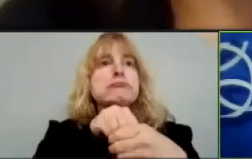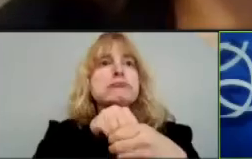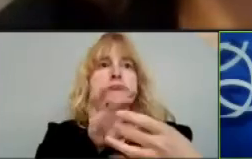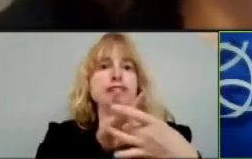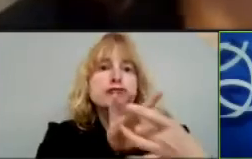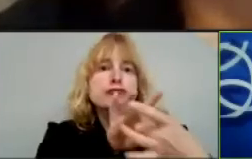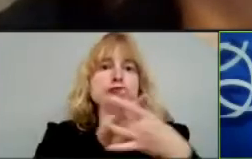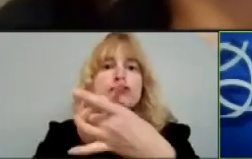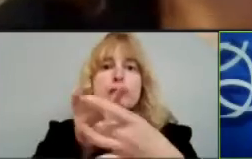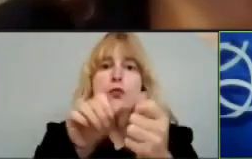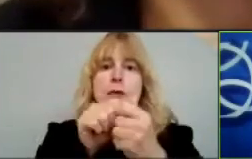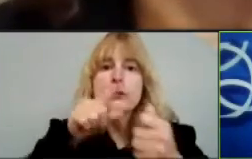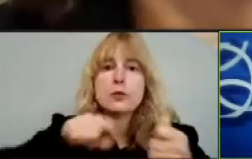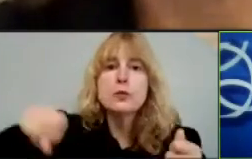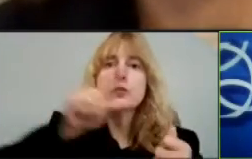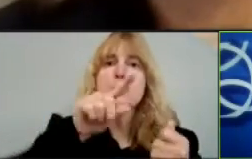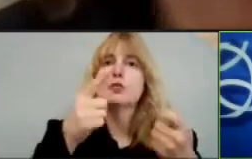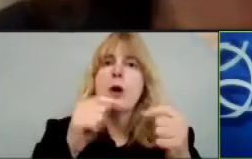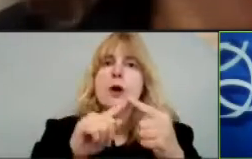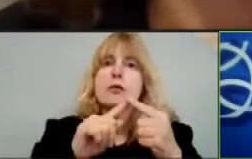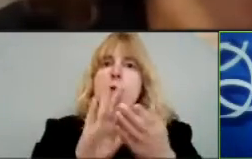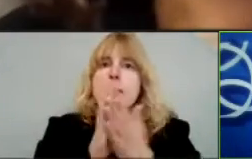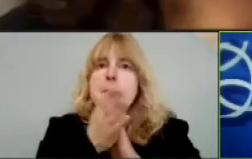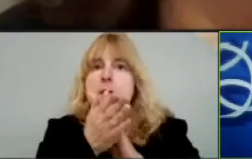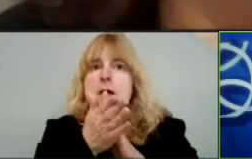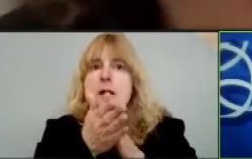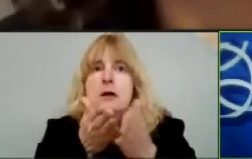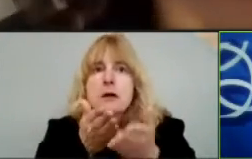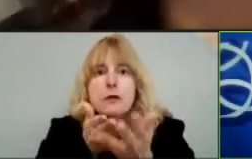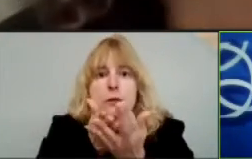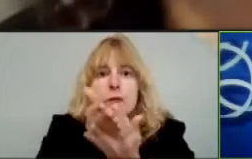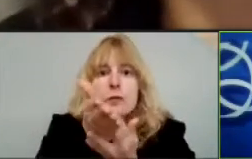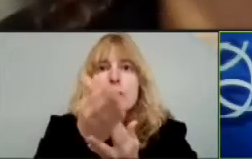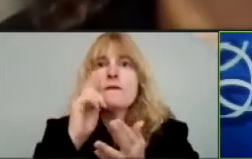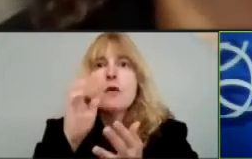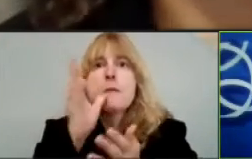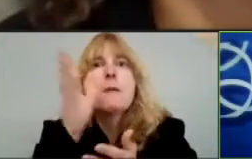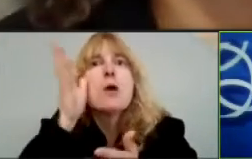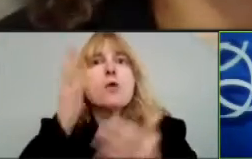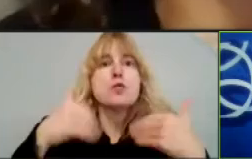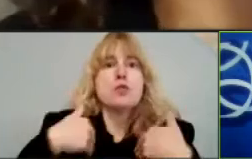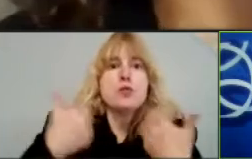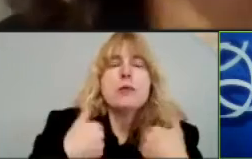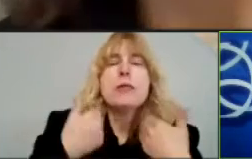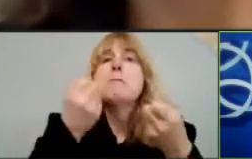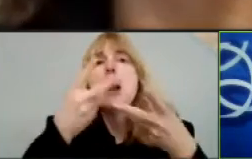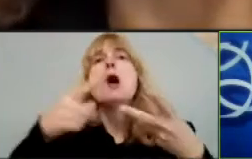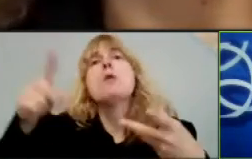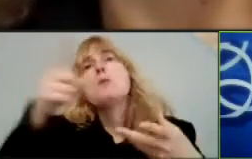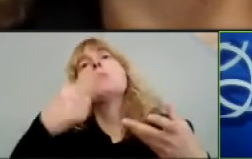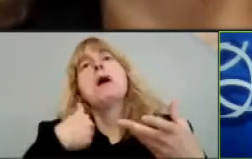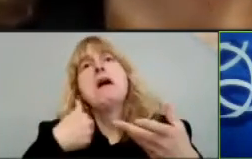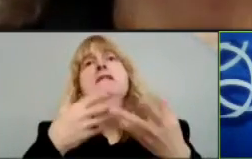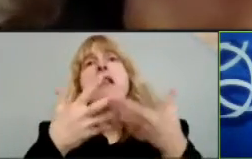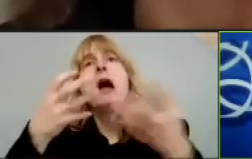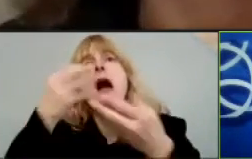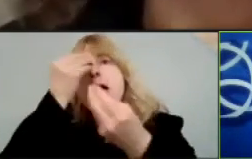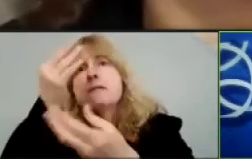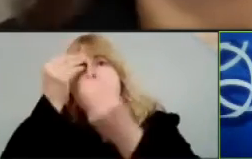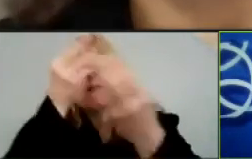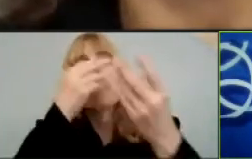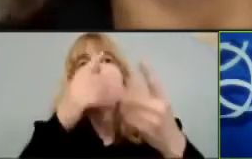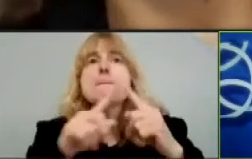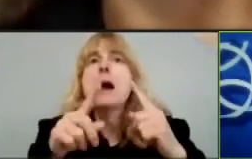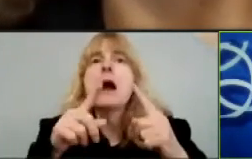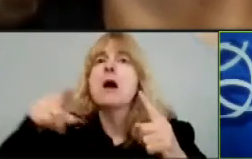for parents and youth in the community, many of you who are highly informed, but may not get a chance to actually listen